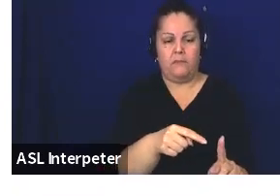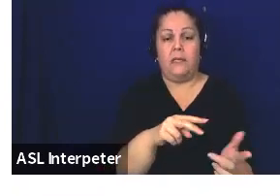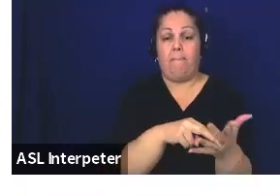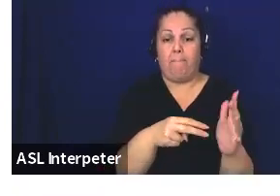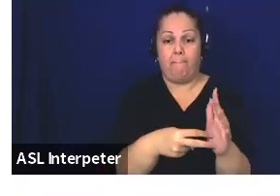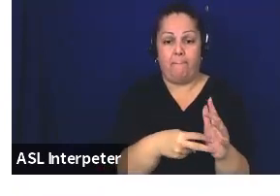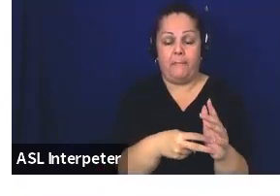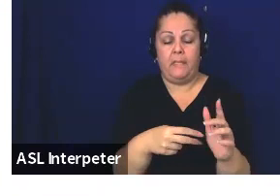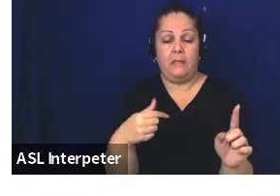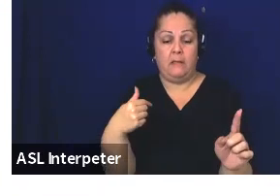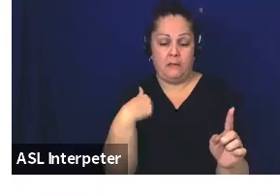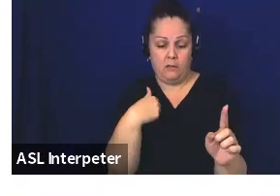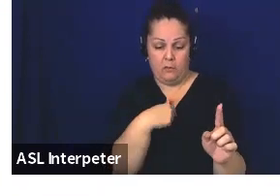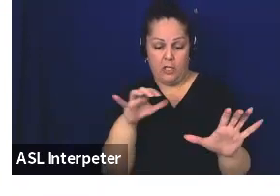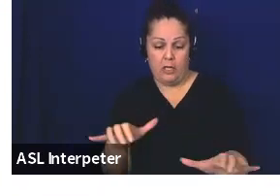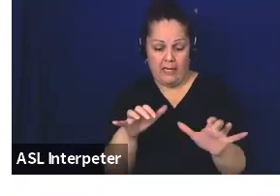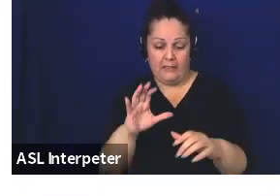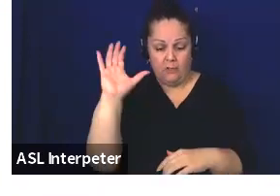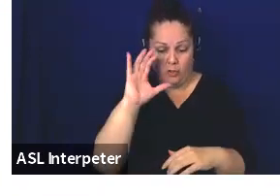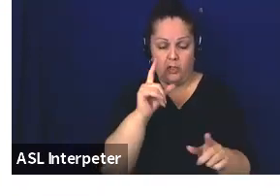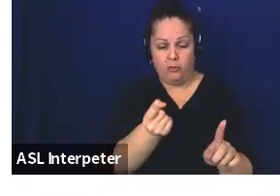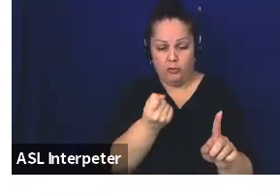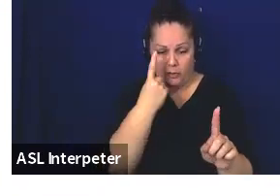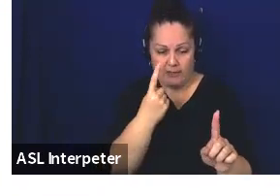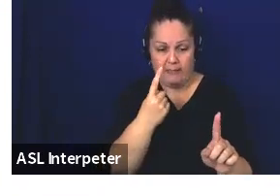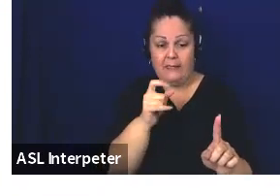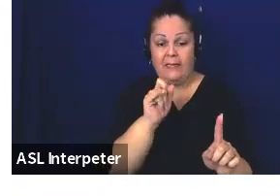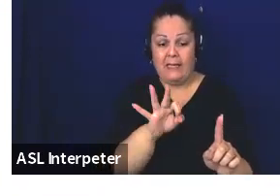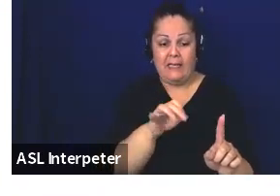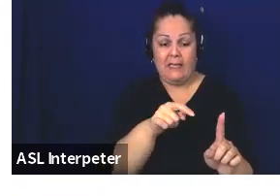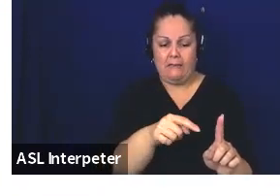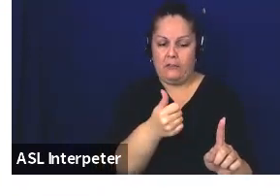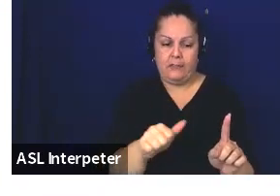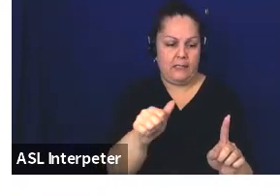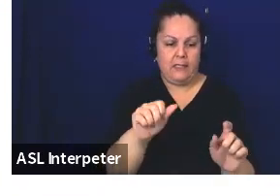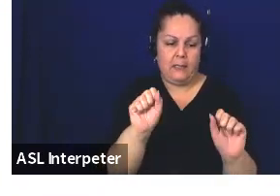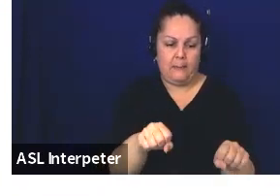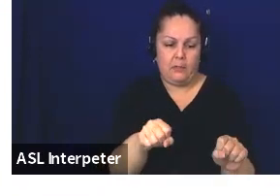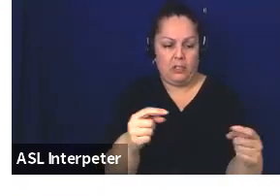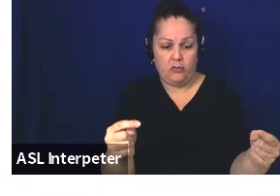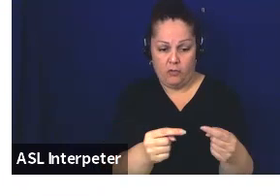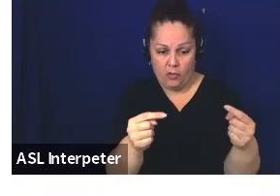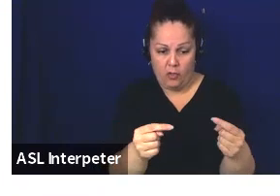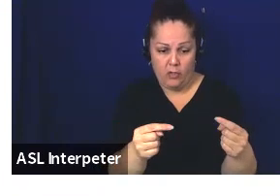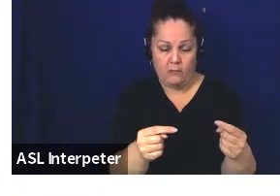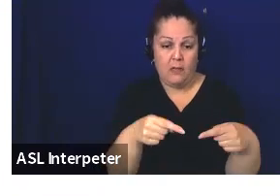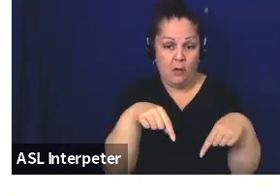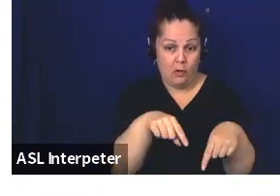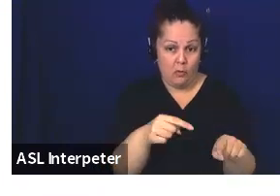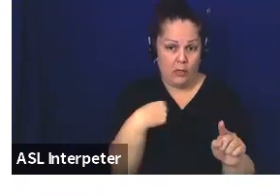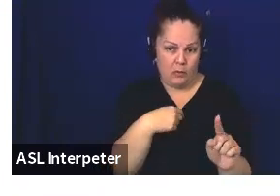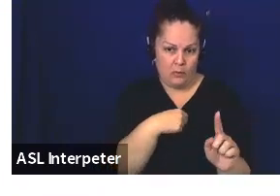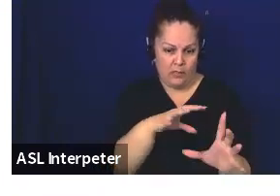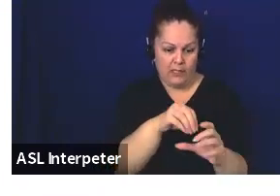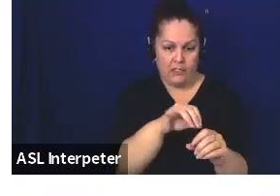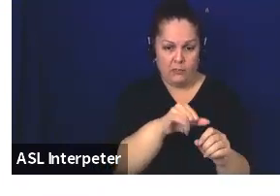that the stakeholders are actively seeking to understand if there is any potential for harm while we are engaging with